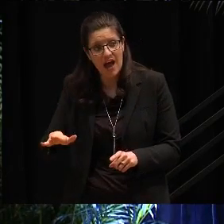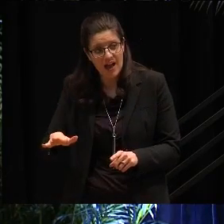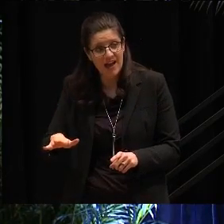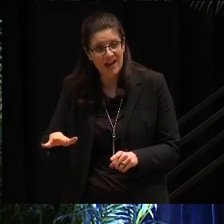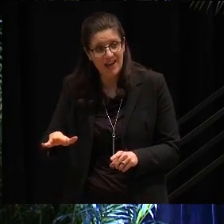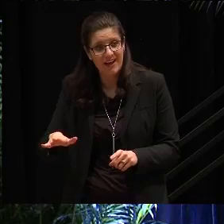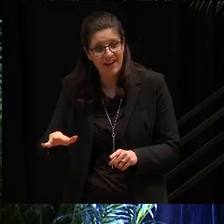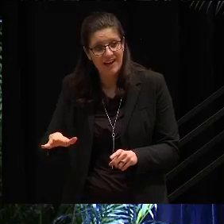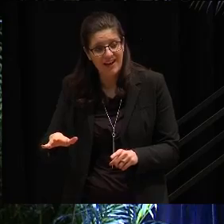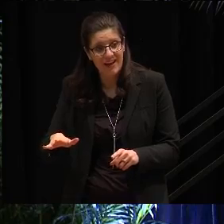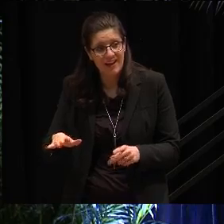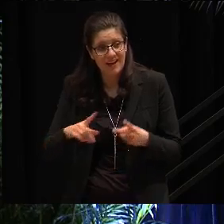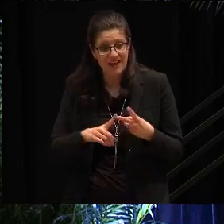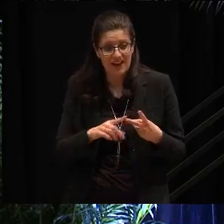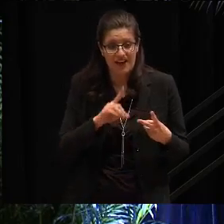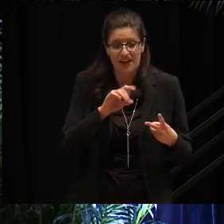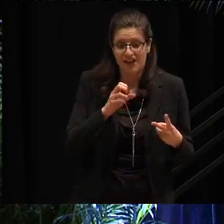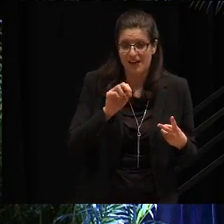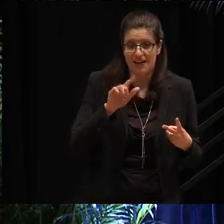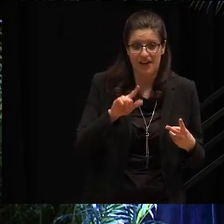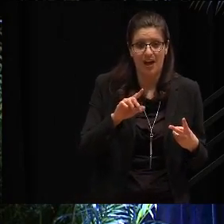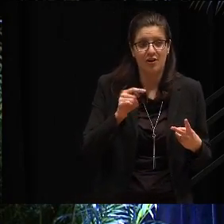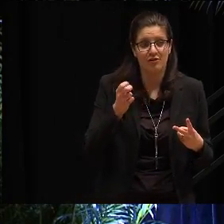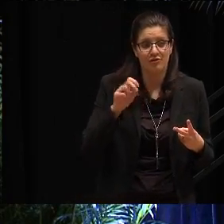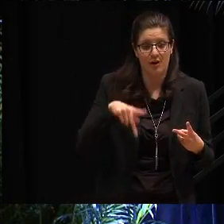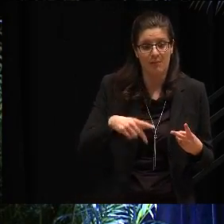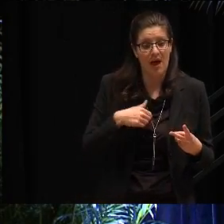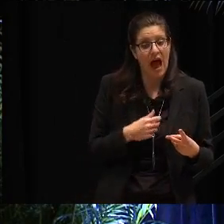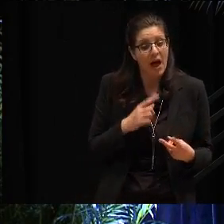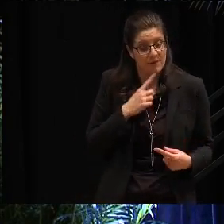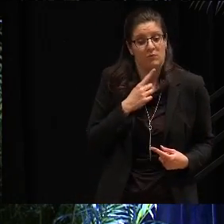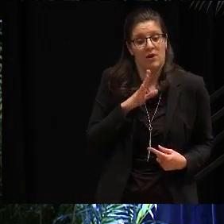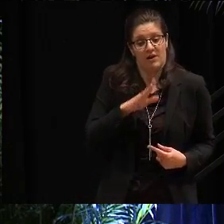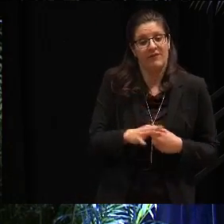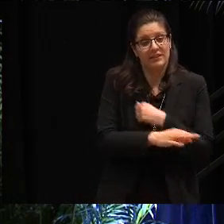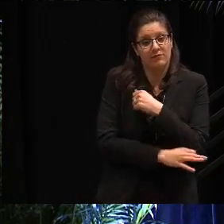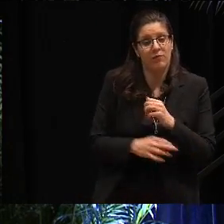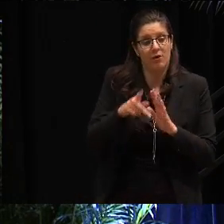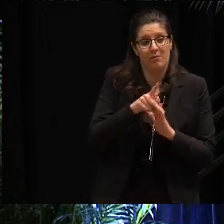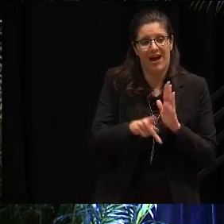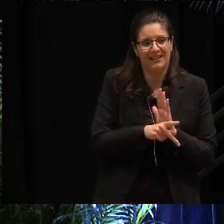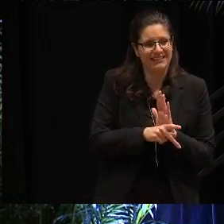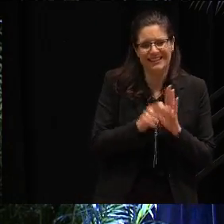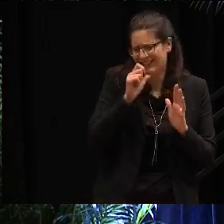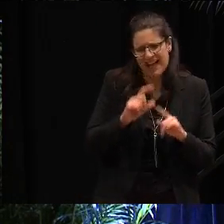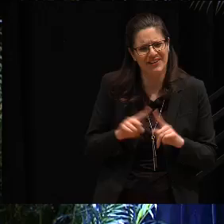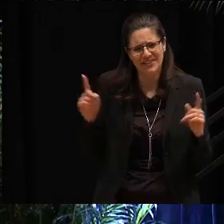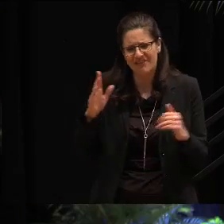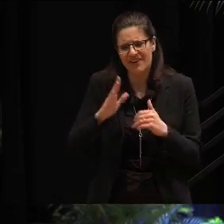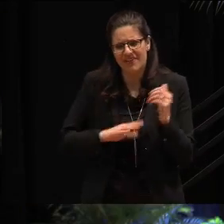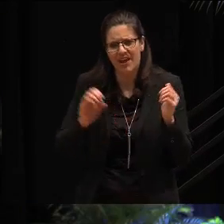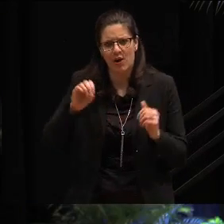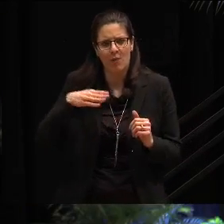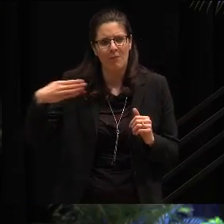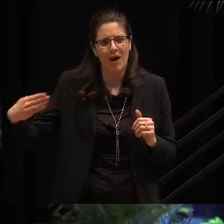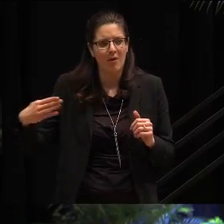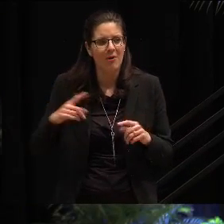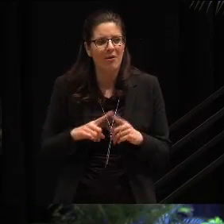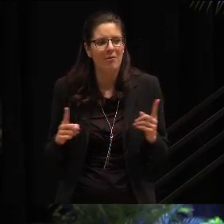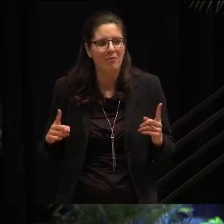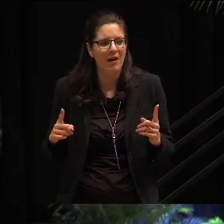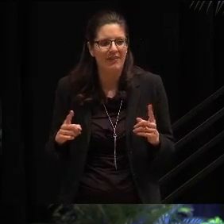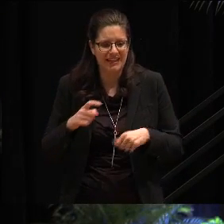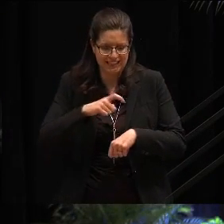That's great. Okay. Donald Trump, I'm disappointed in his foreign policy because it's really no different from Barack Obama. The problem is it's